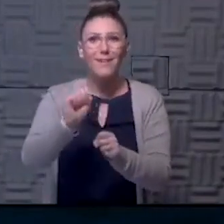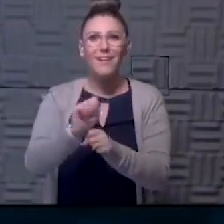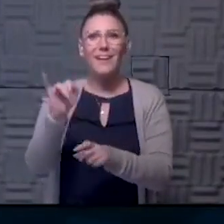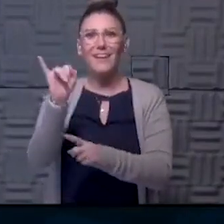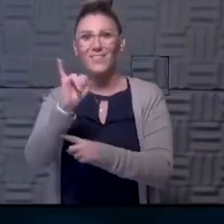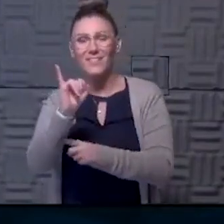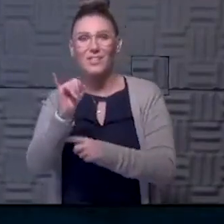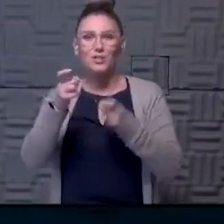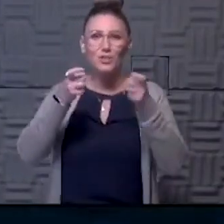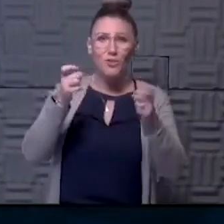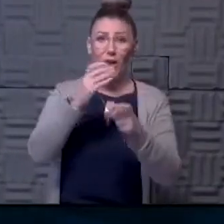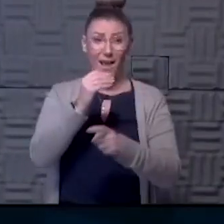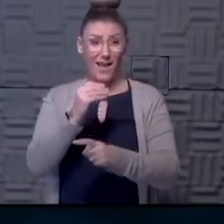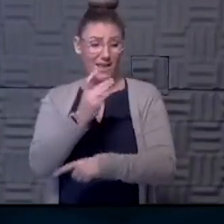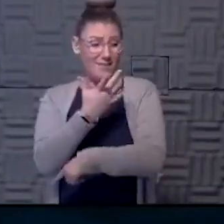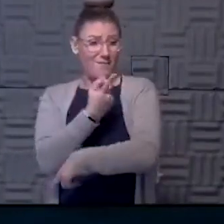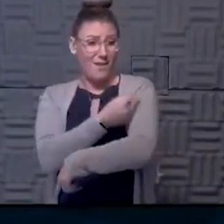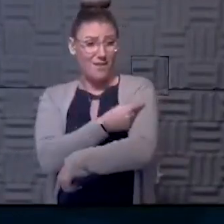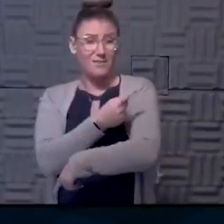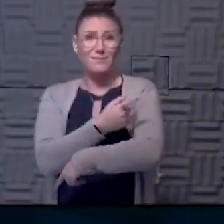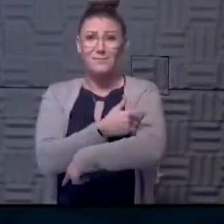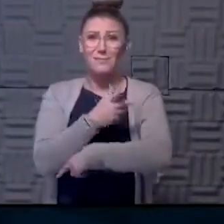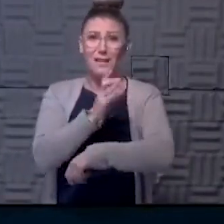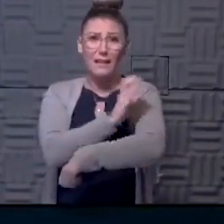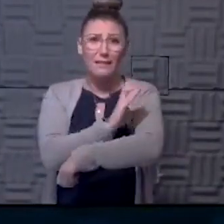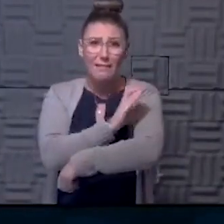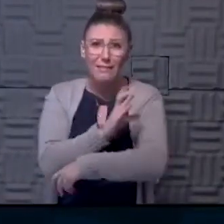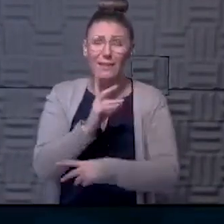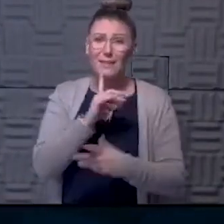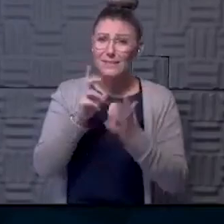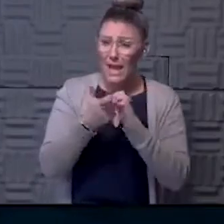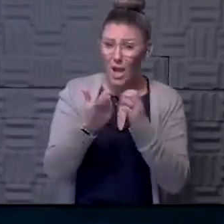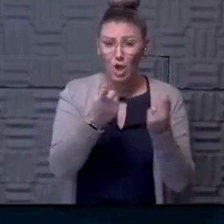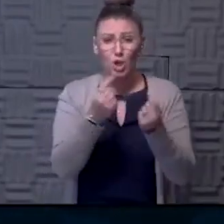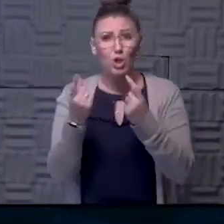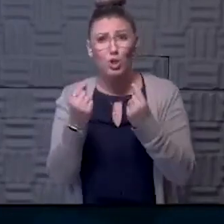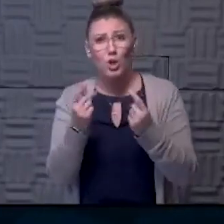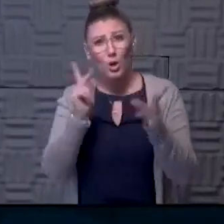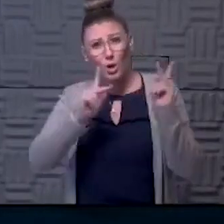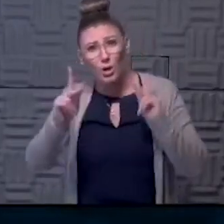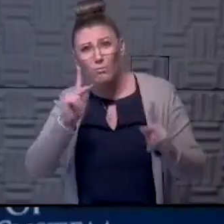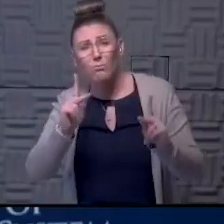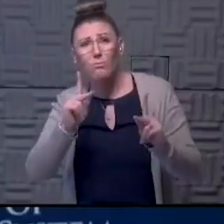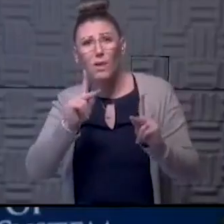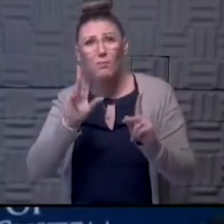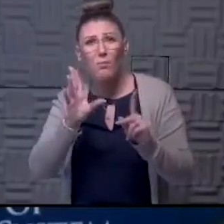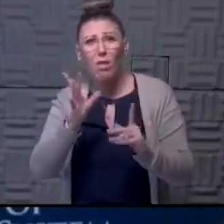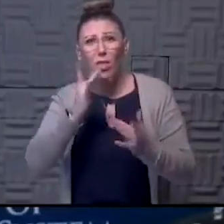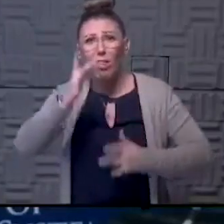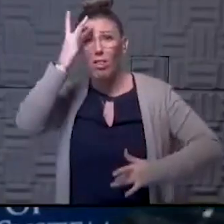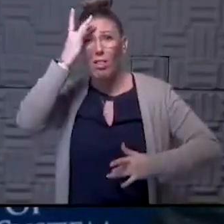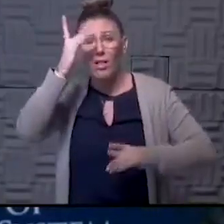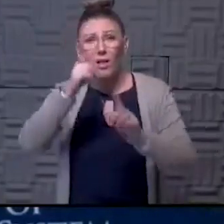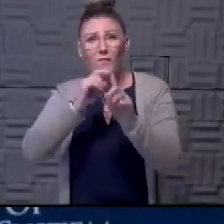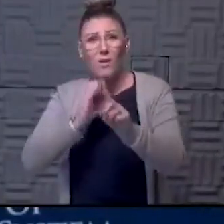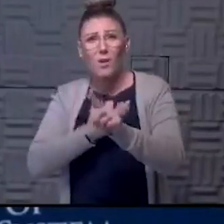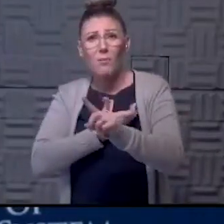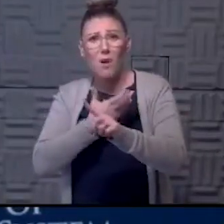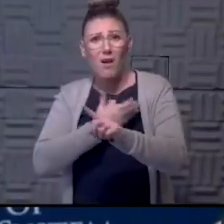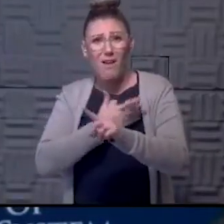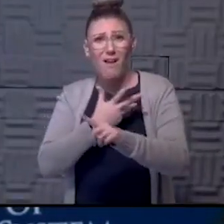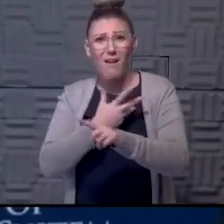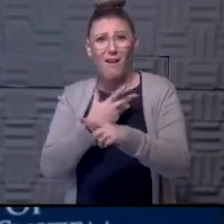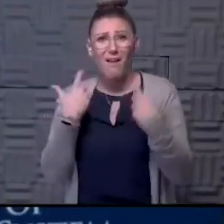clinics now. So talk to us a little bit about some of our principles. How are we doing? Have we had patients get infected in our facility? No, we haven't